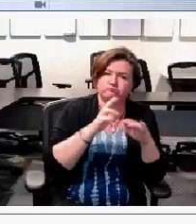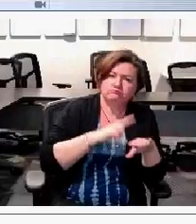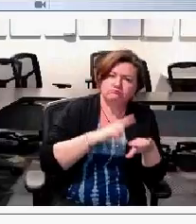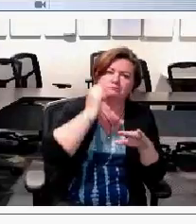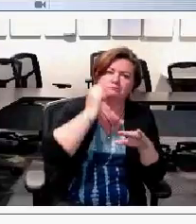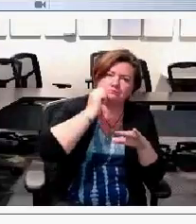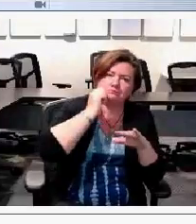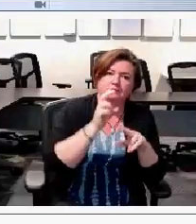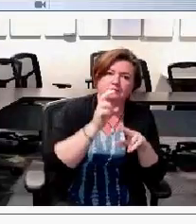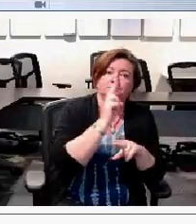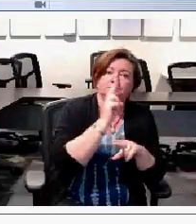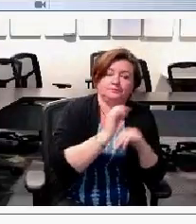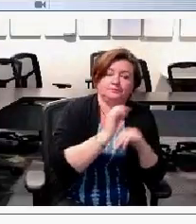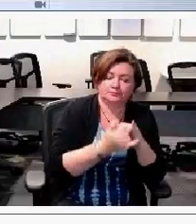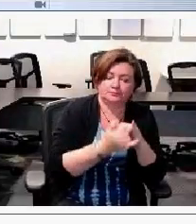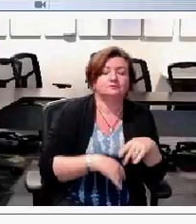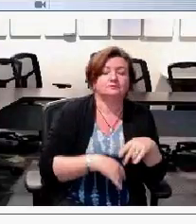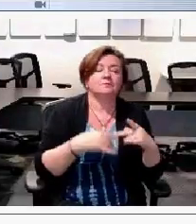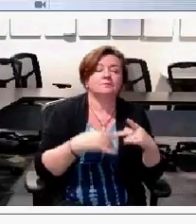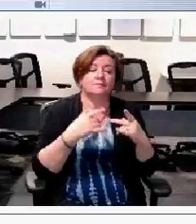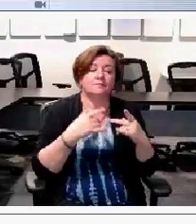and we're very